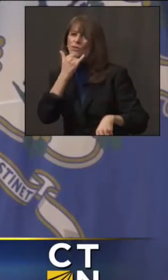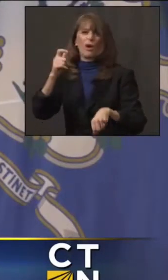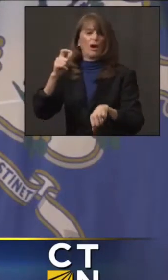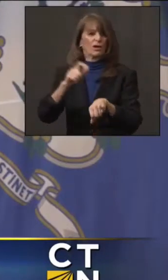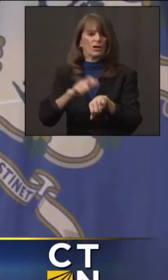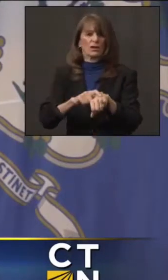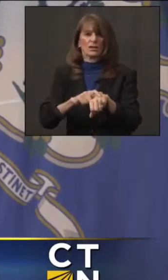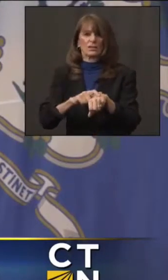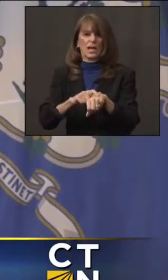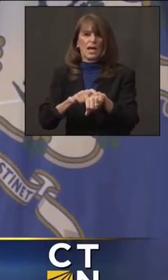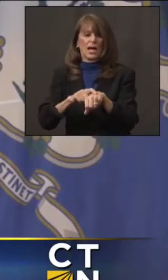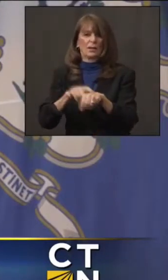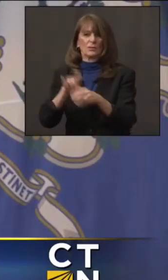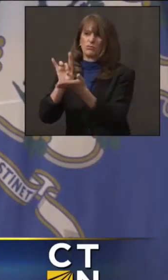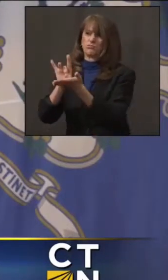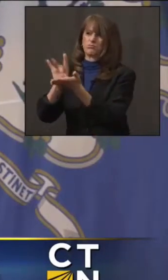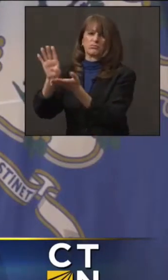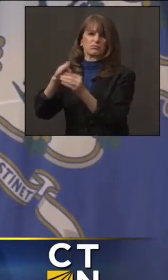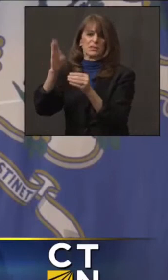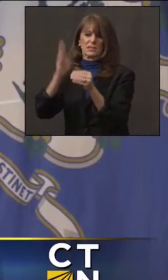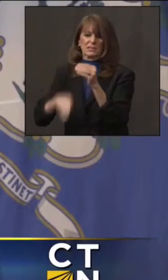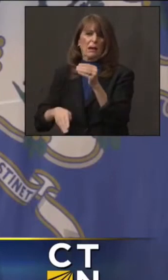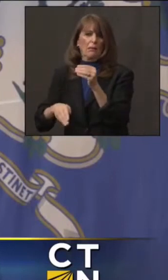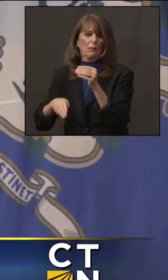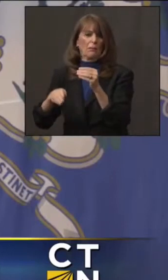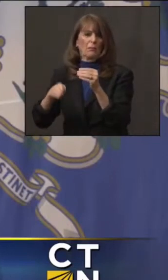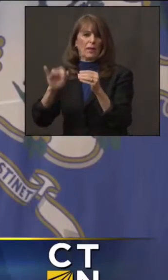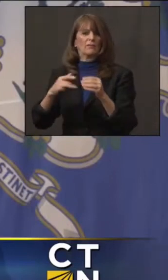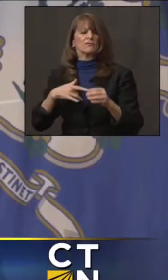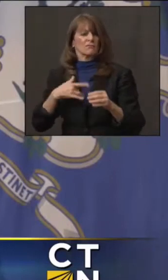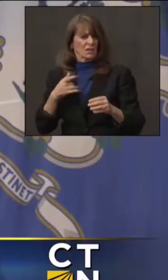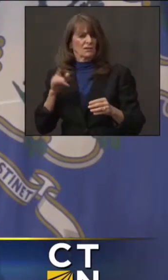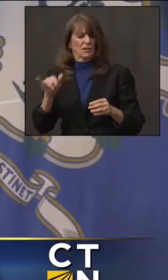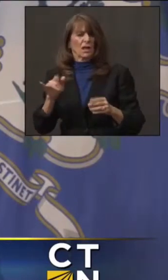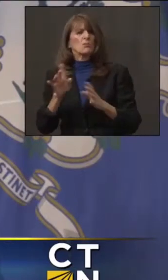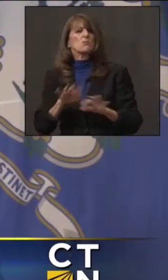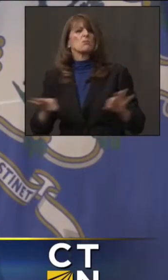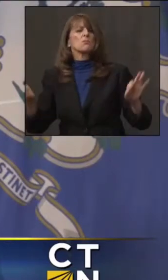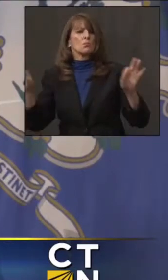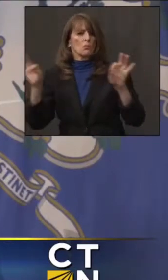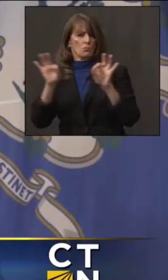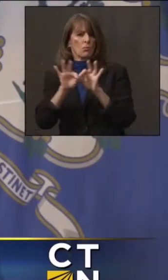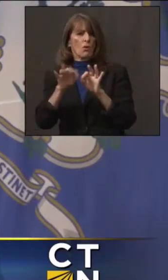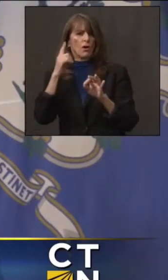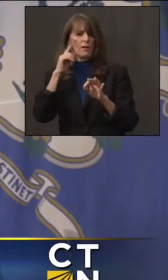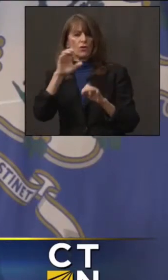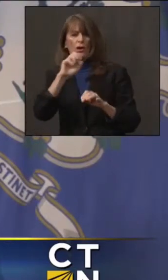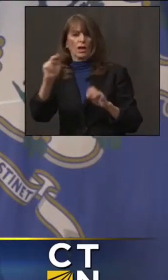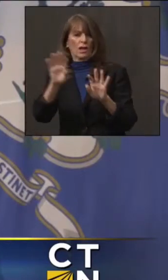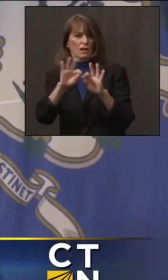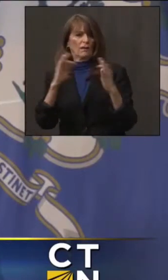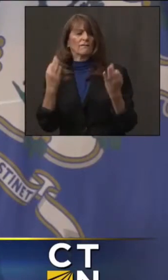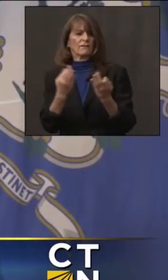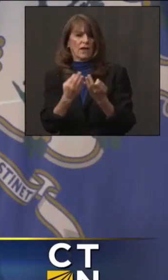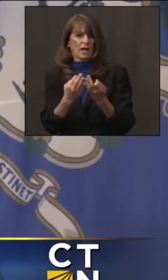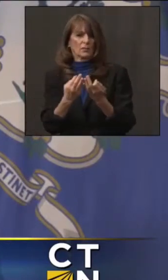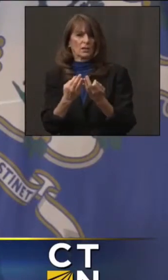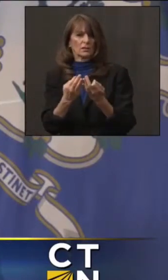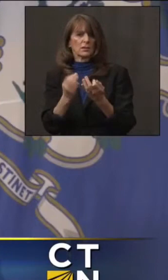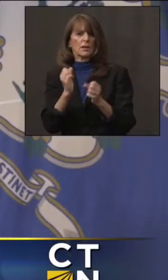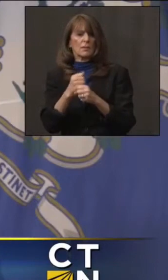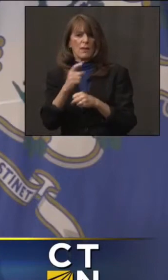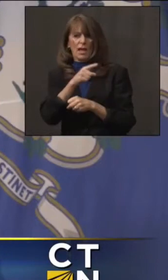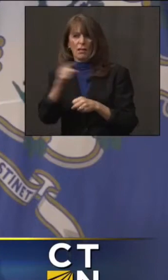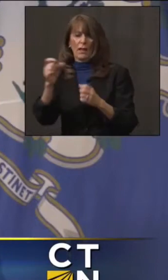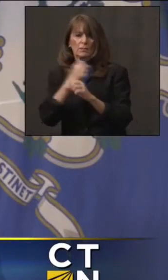to stop what's going to be a very important change for Connecticut families. Make them safer, make us safer.